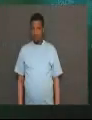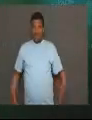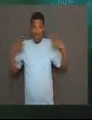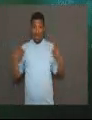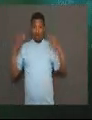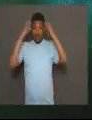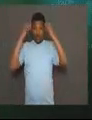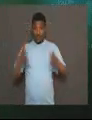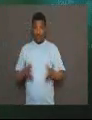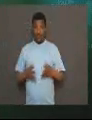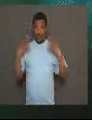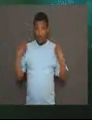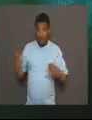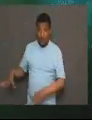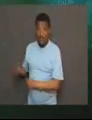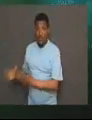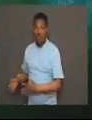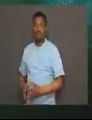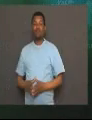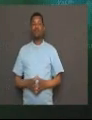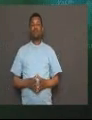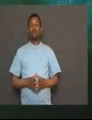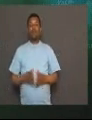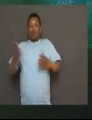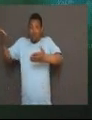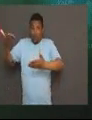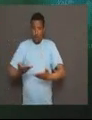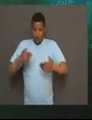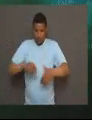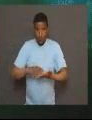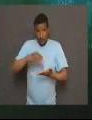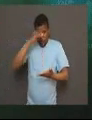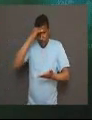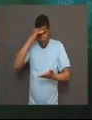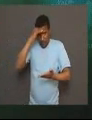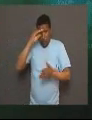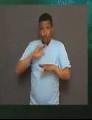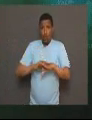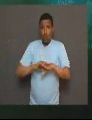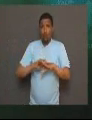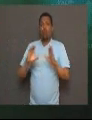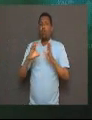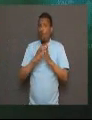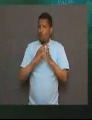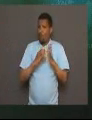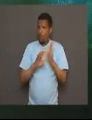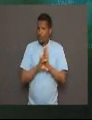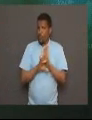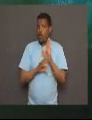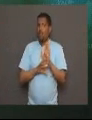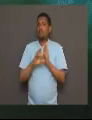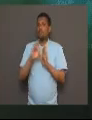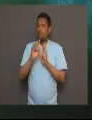Hello, teacher. Hello, students. Welcome to today's lesson on conventional